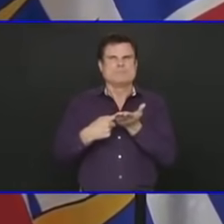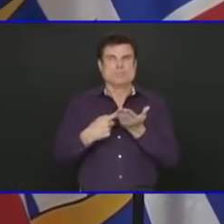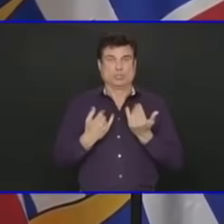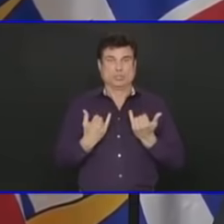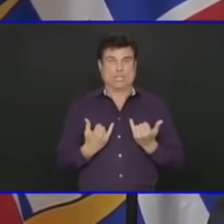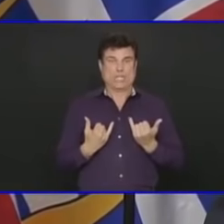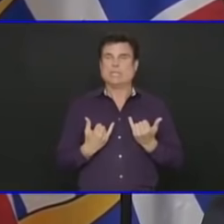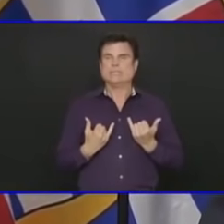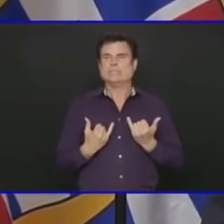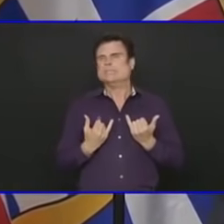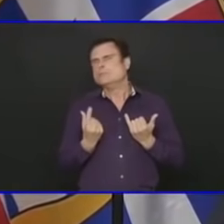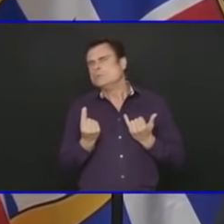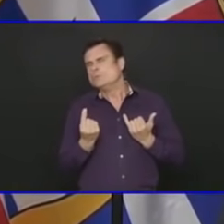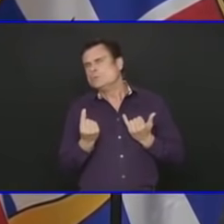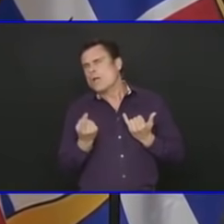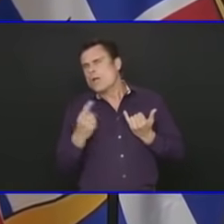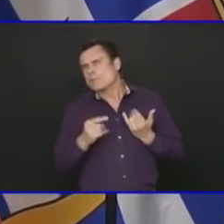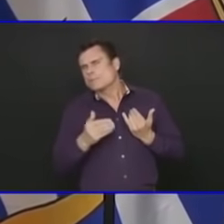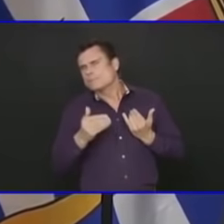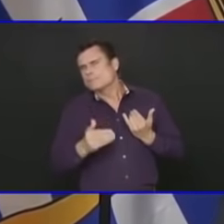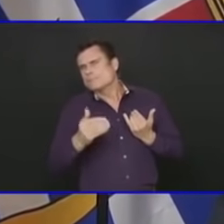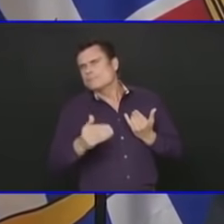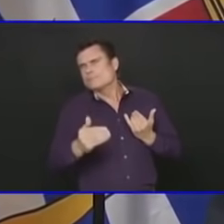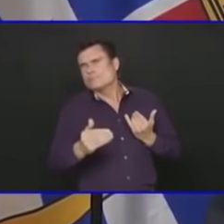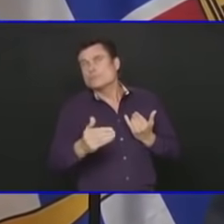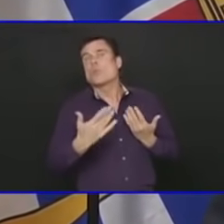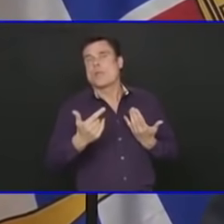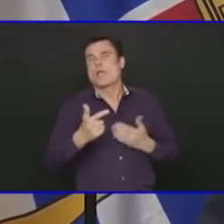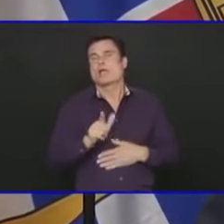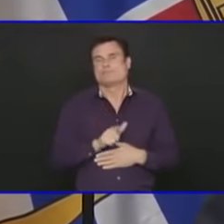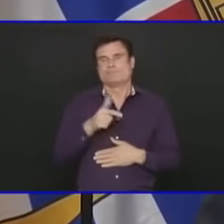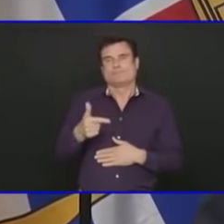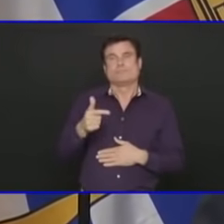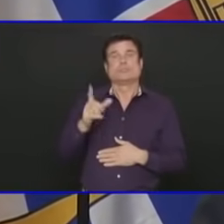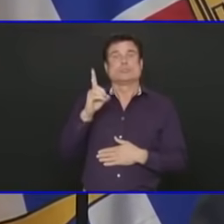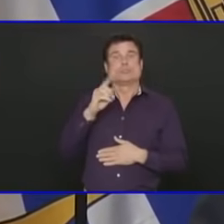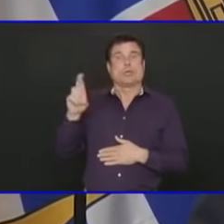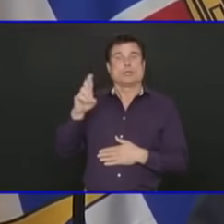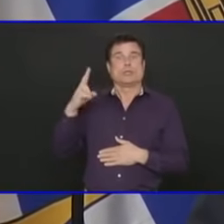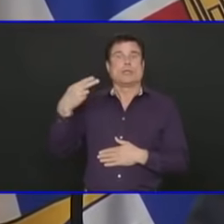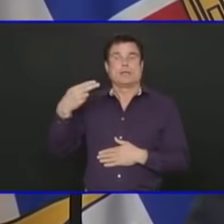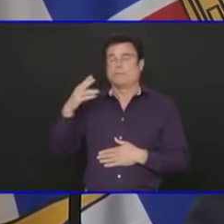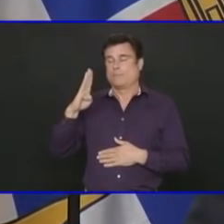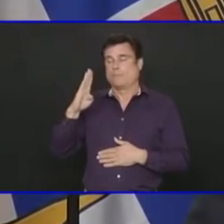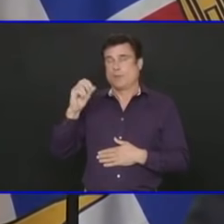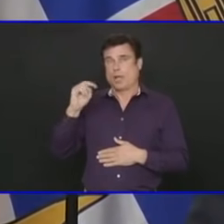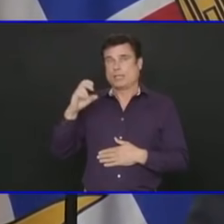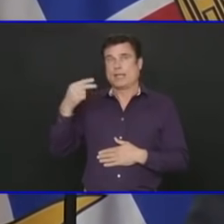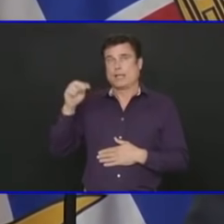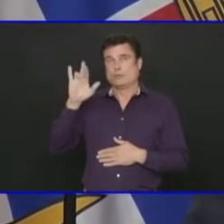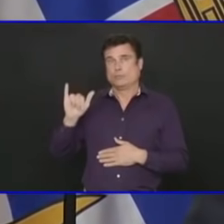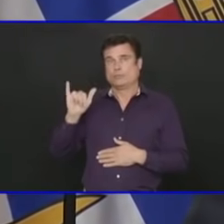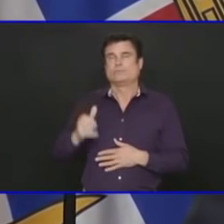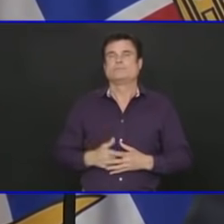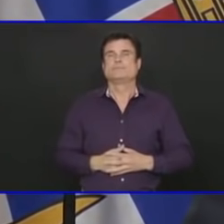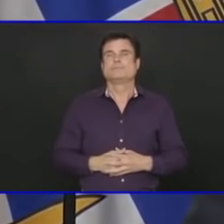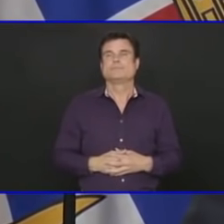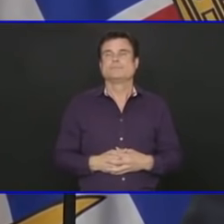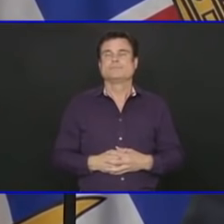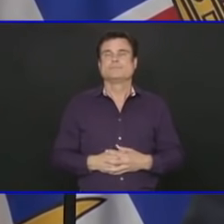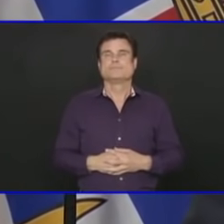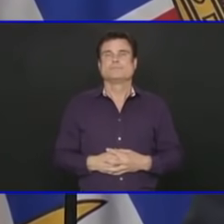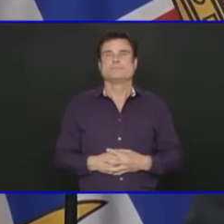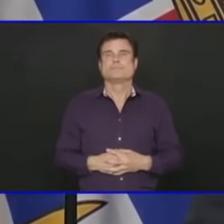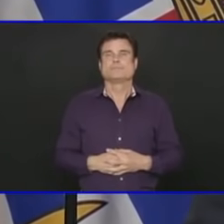Thank you very much, and good afternoon. To start with, we'll update you on the number of new cases that we've had in BC since our